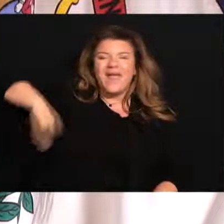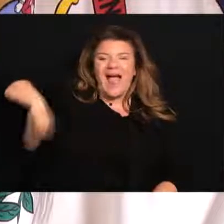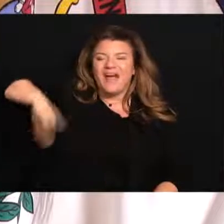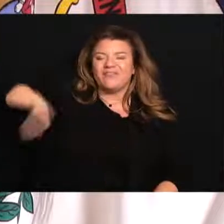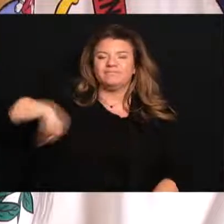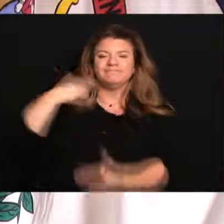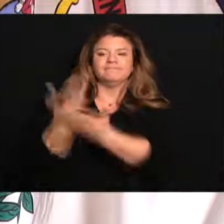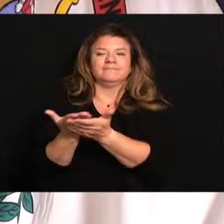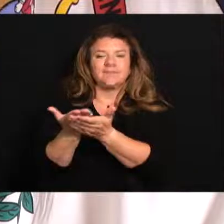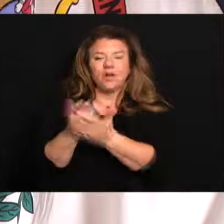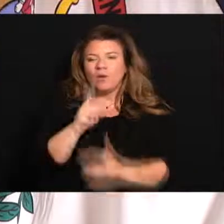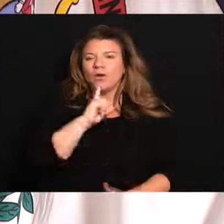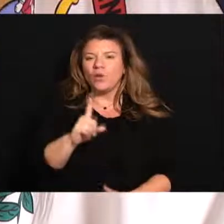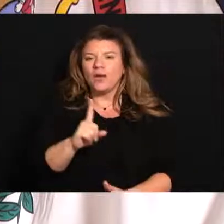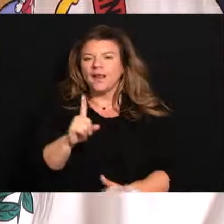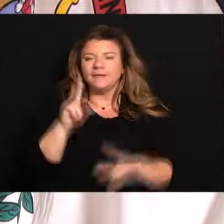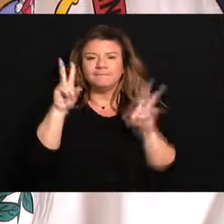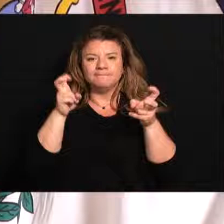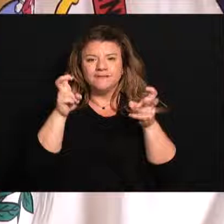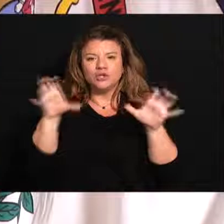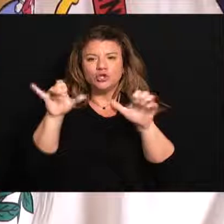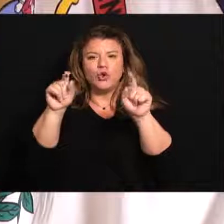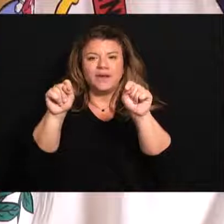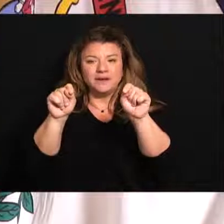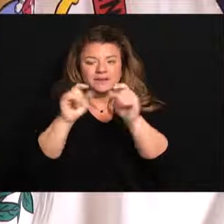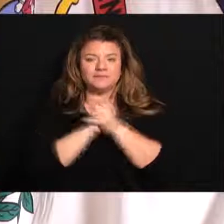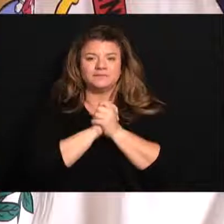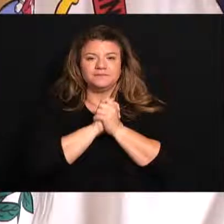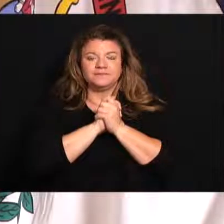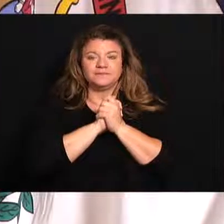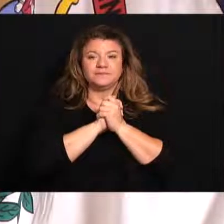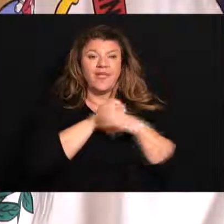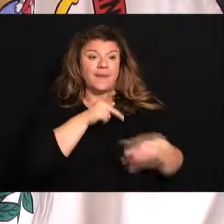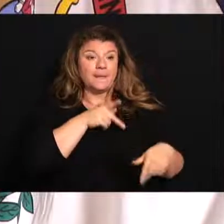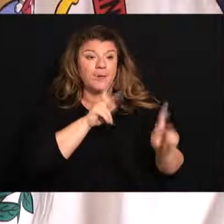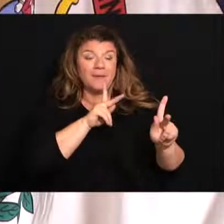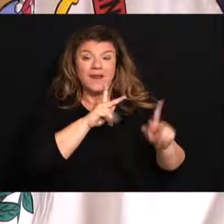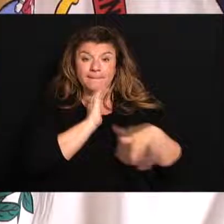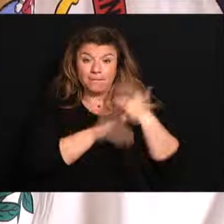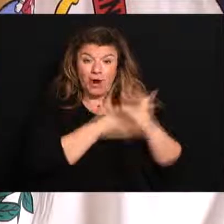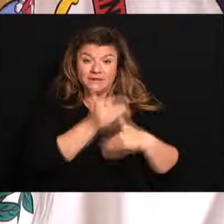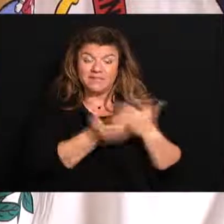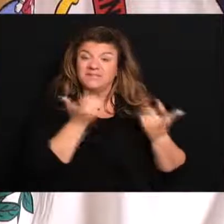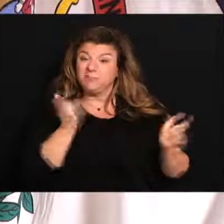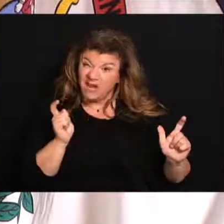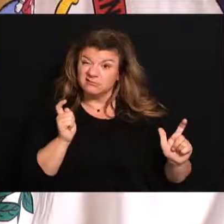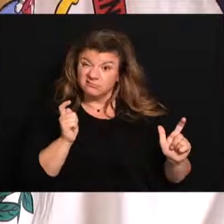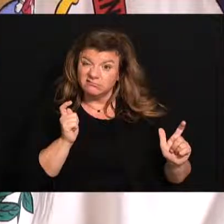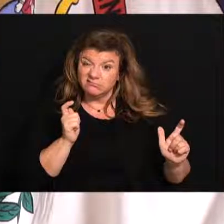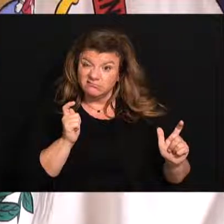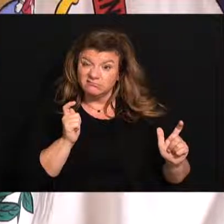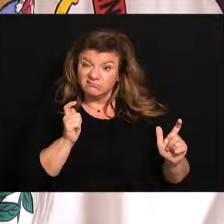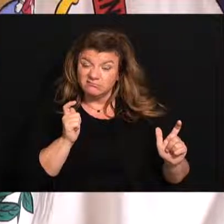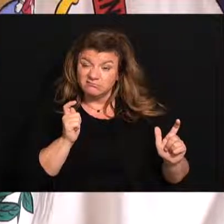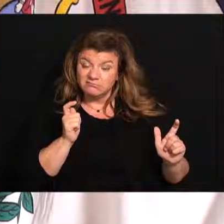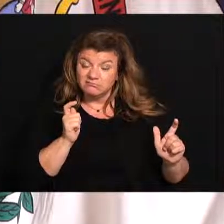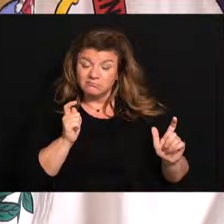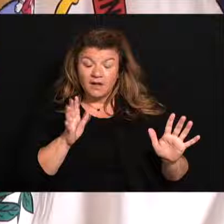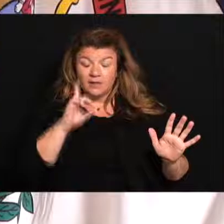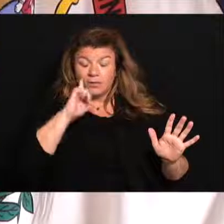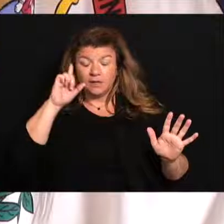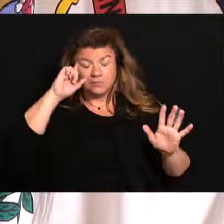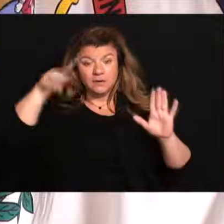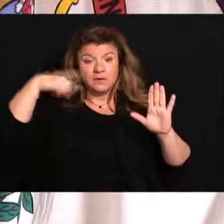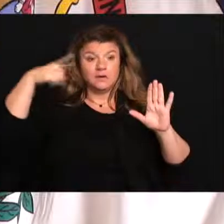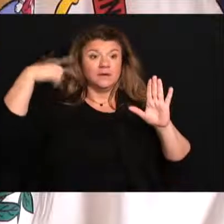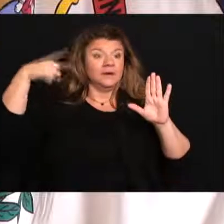we can really hit home with them. The permitting process is enormous, and it is mind-boggling, and